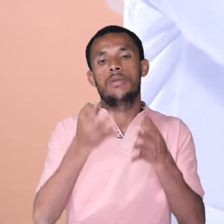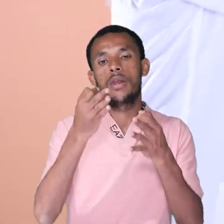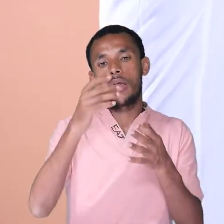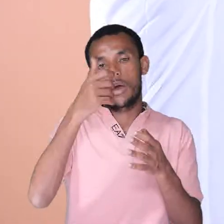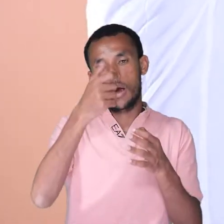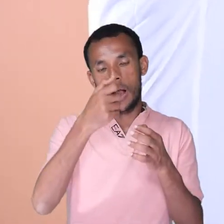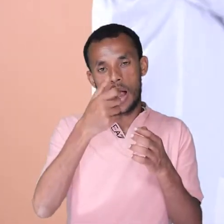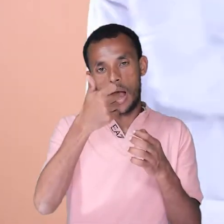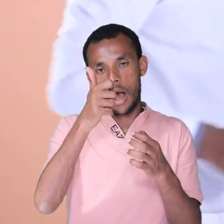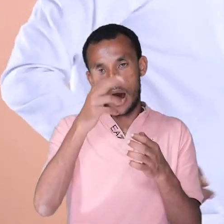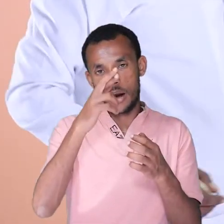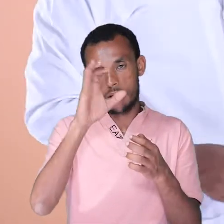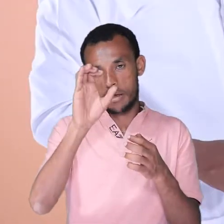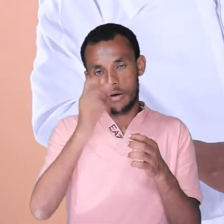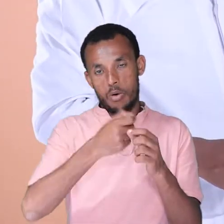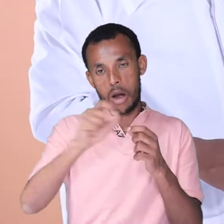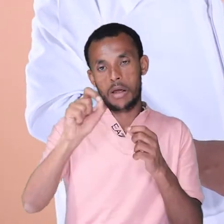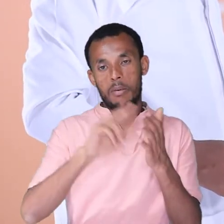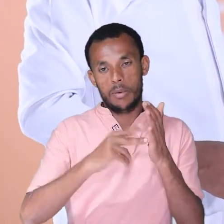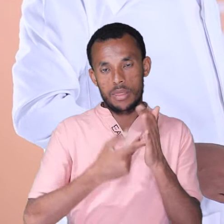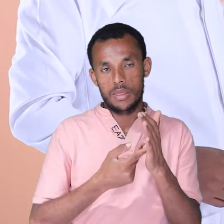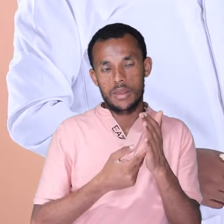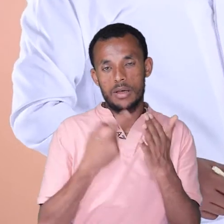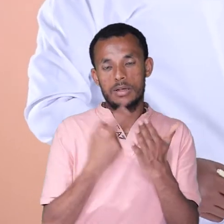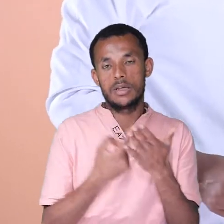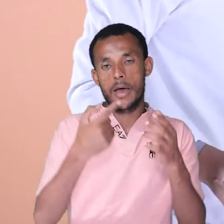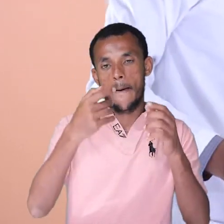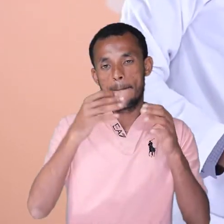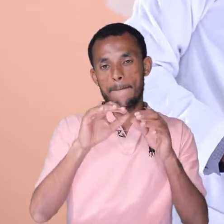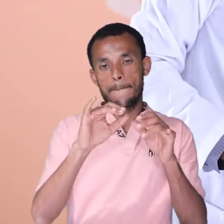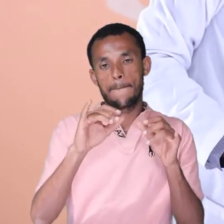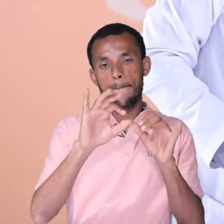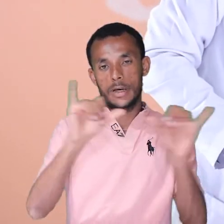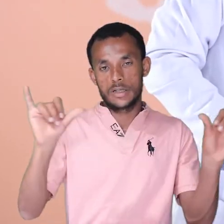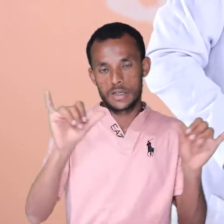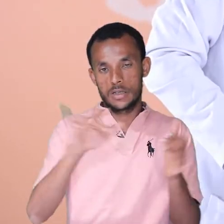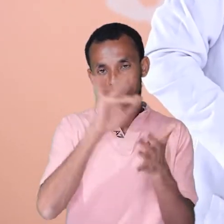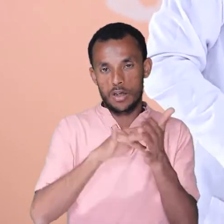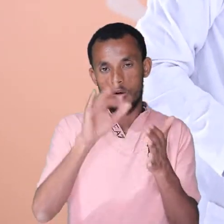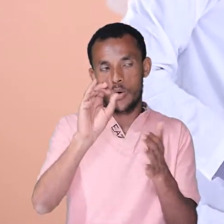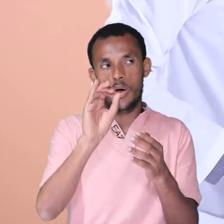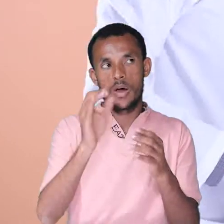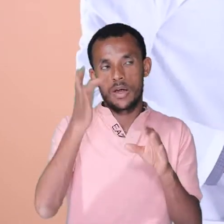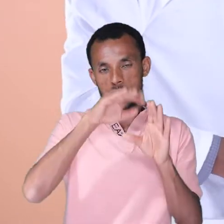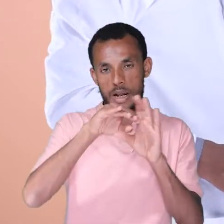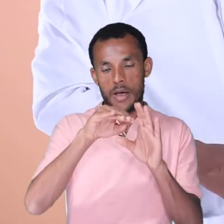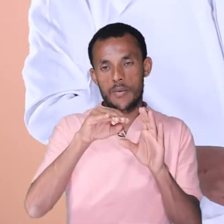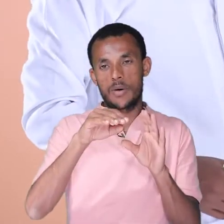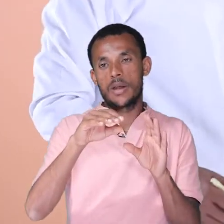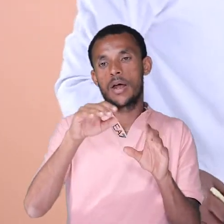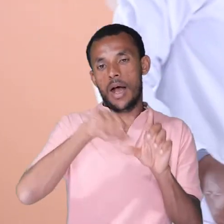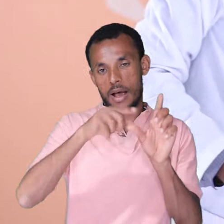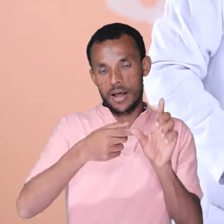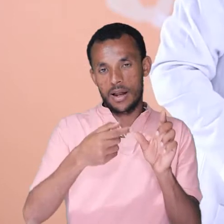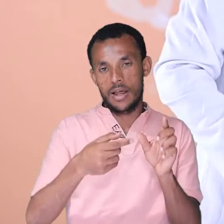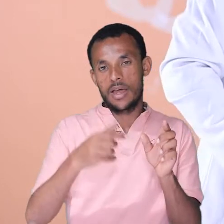mean the measure of, given here center O is angle inscribed angle B and intercepted arc